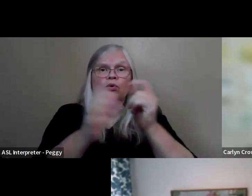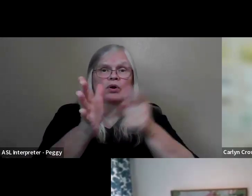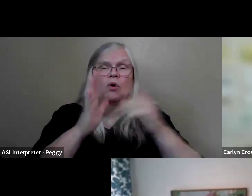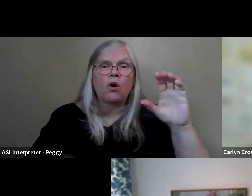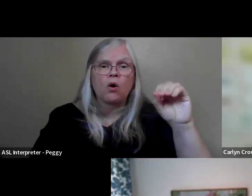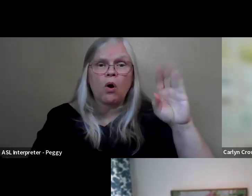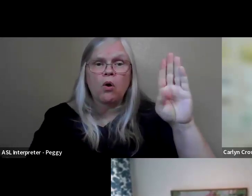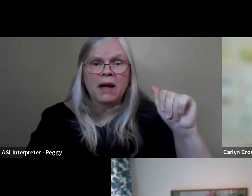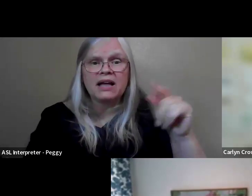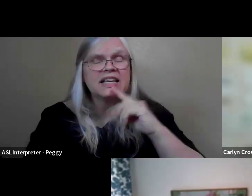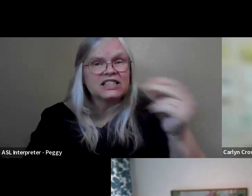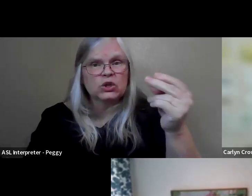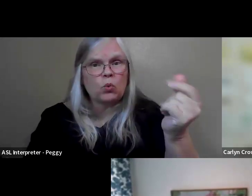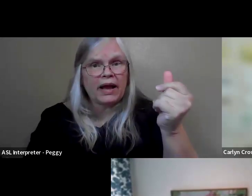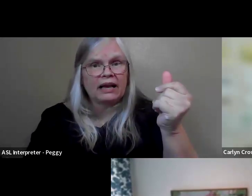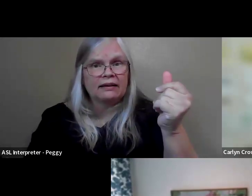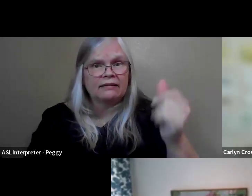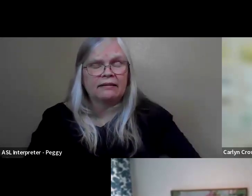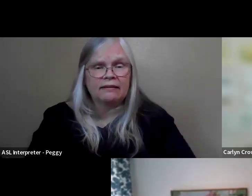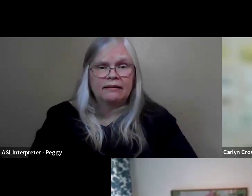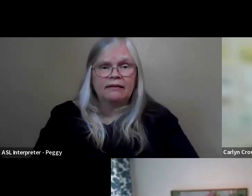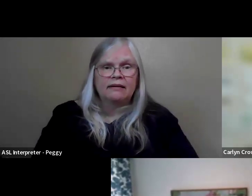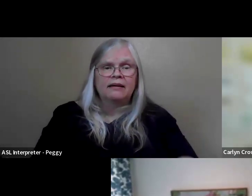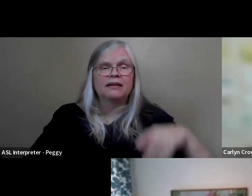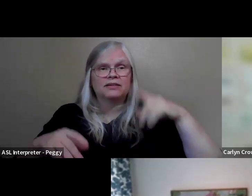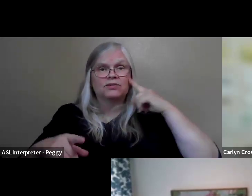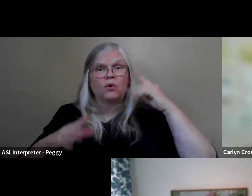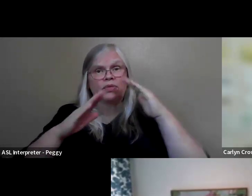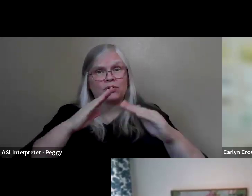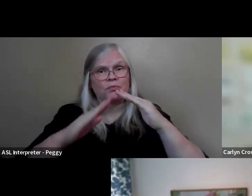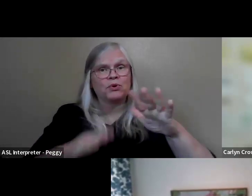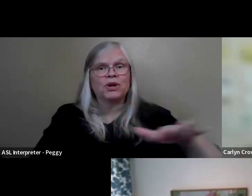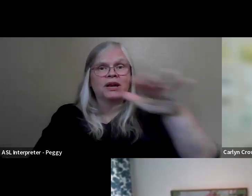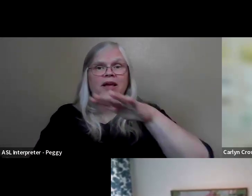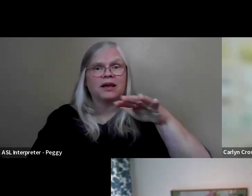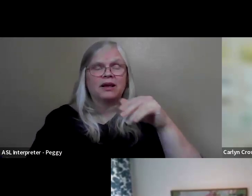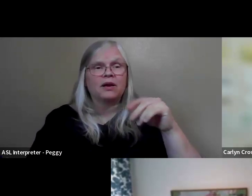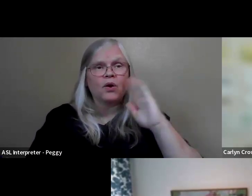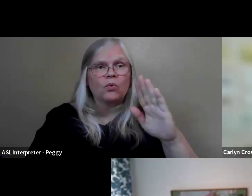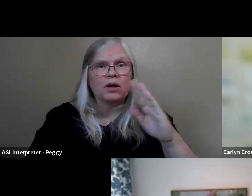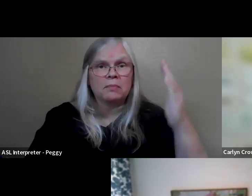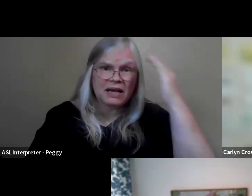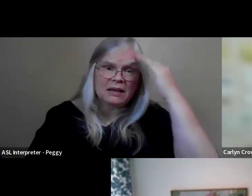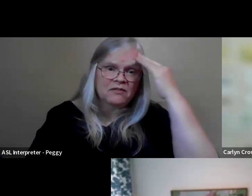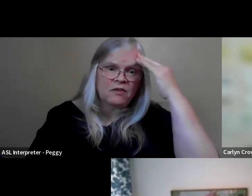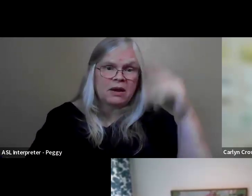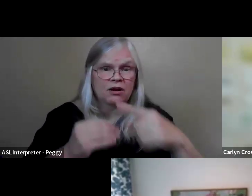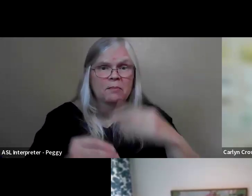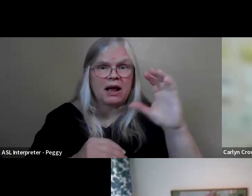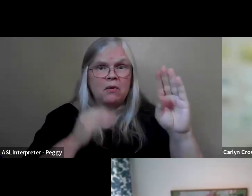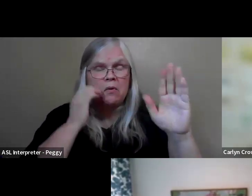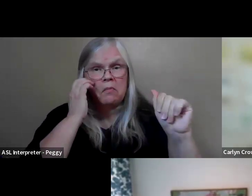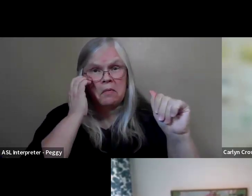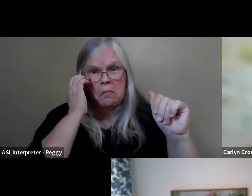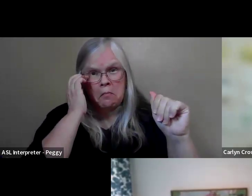are pretty quick. And so I think the community will want to get as familiar as possible